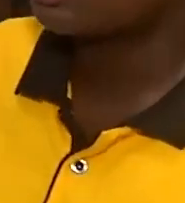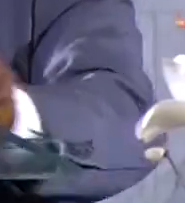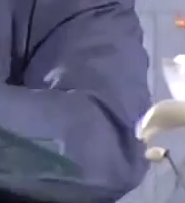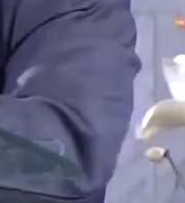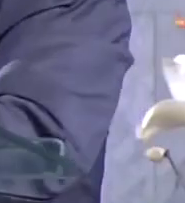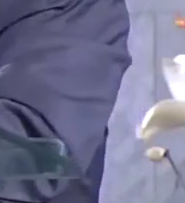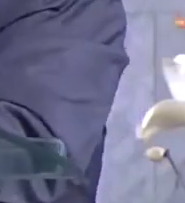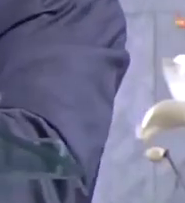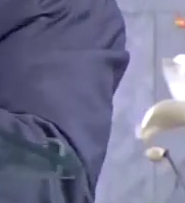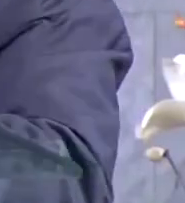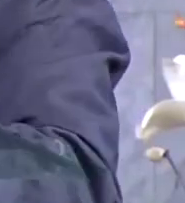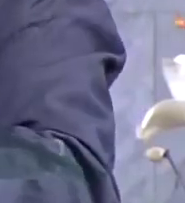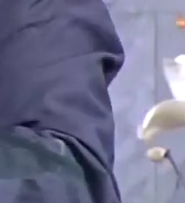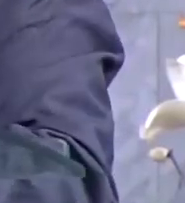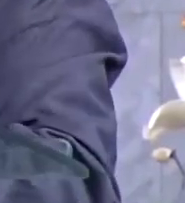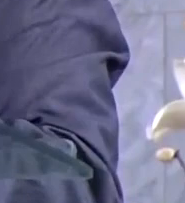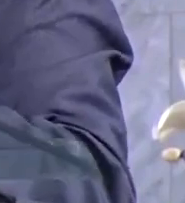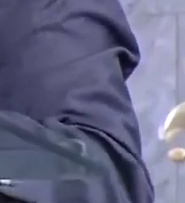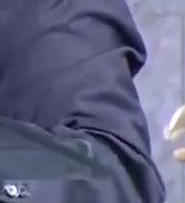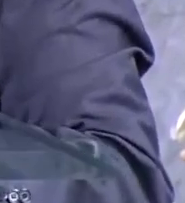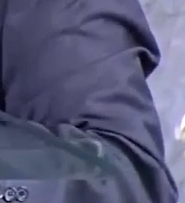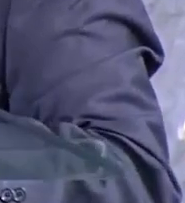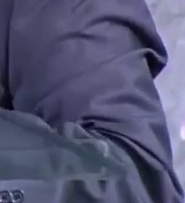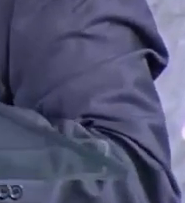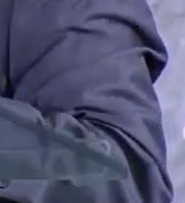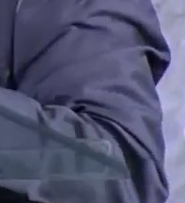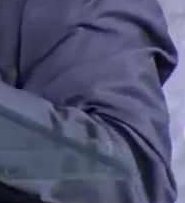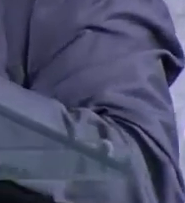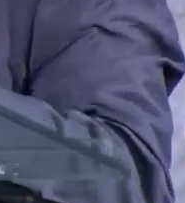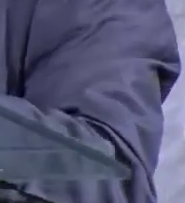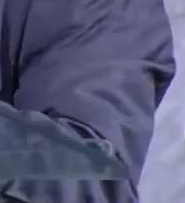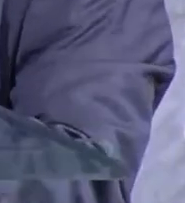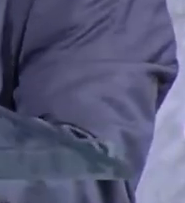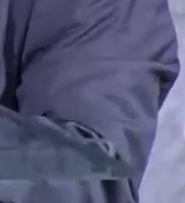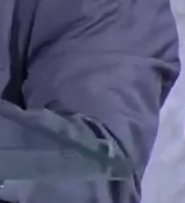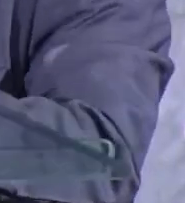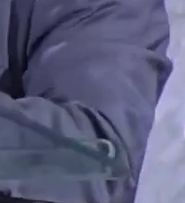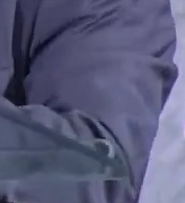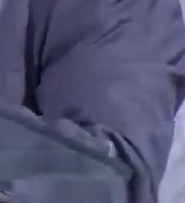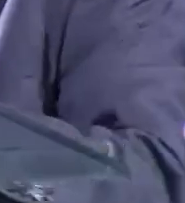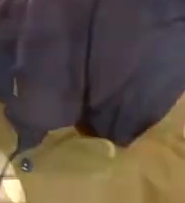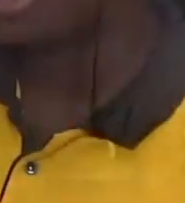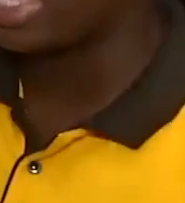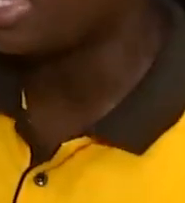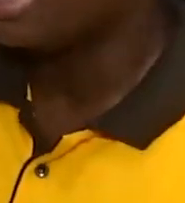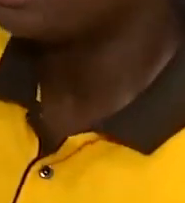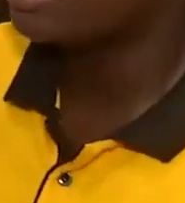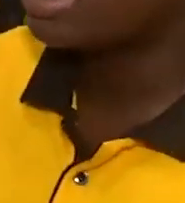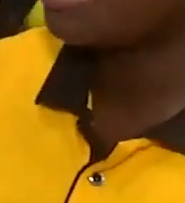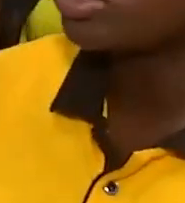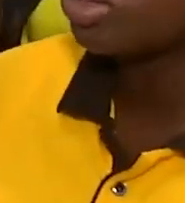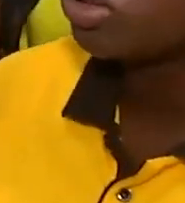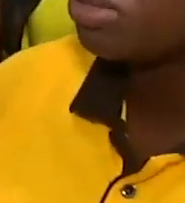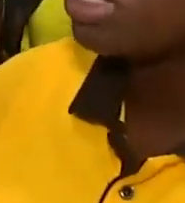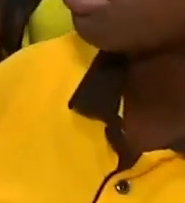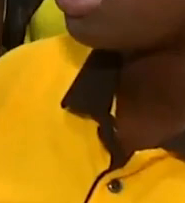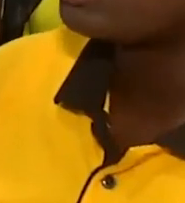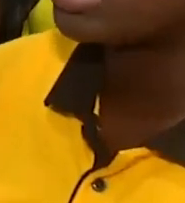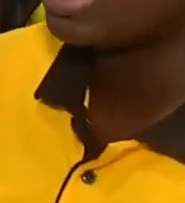fruit will abide, and whatsoever you will ask the Father in my name, he said he will do it.